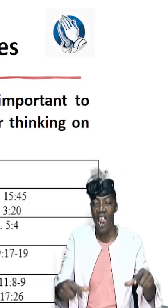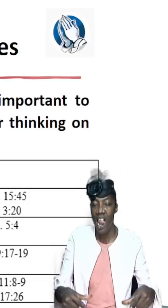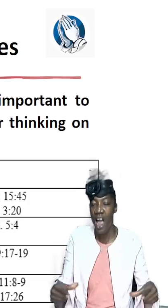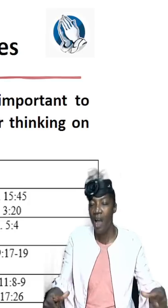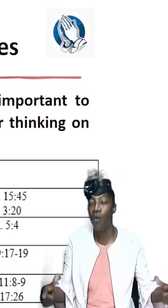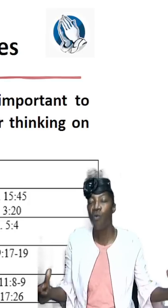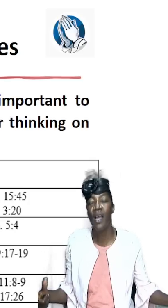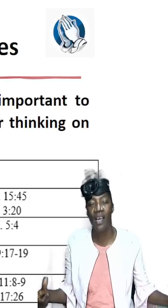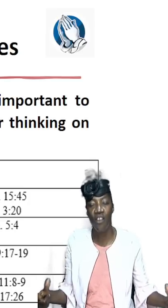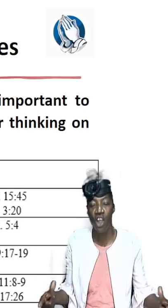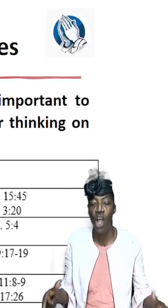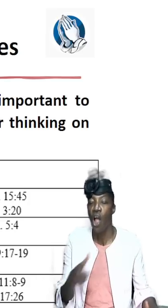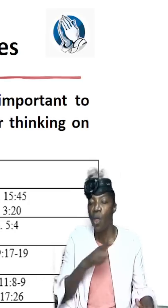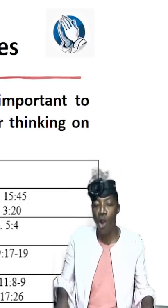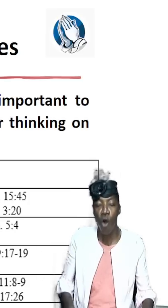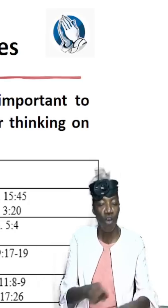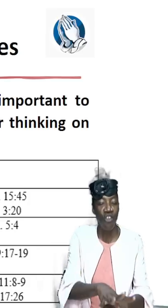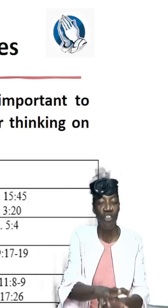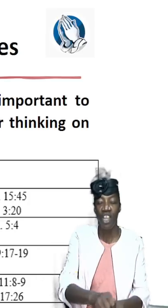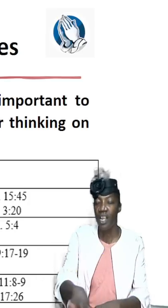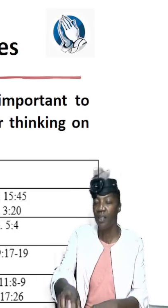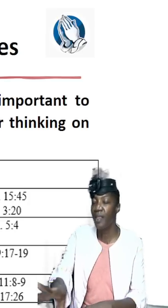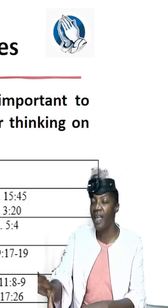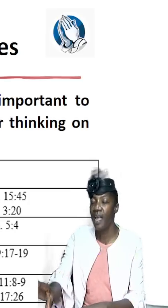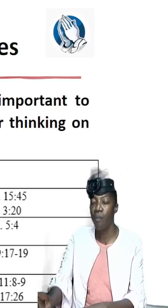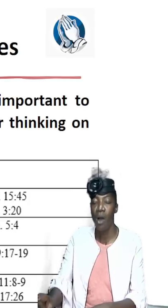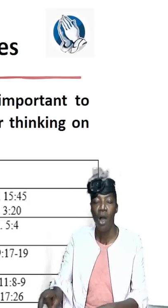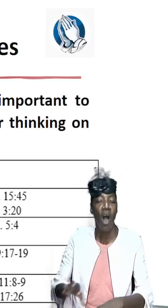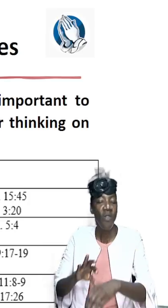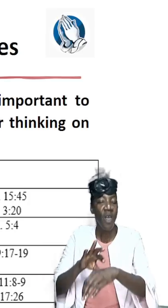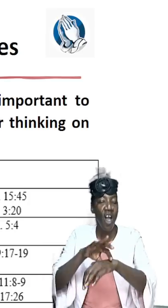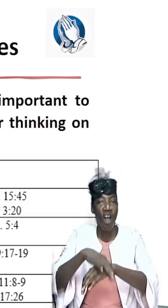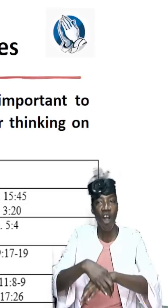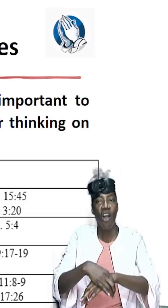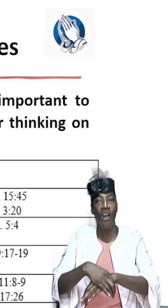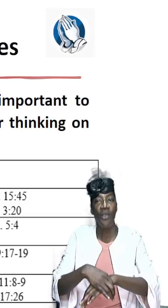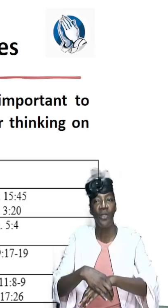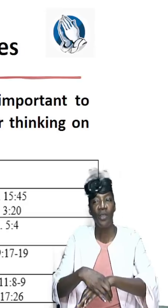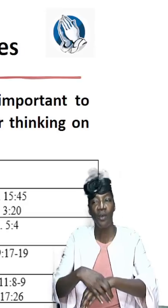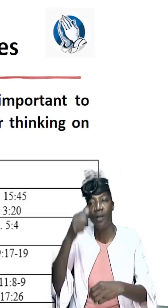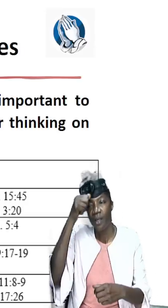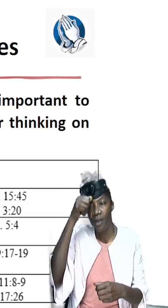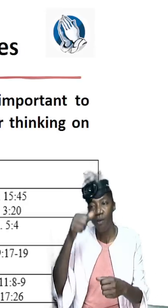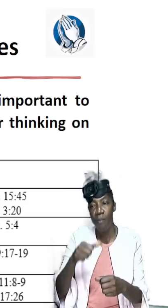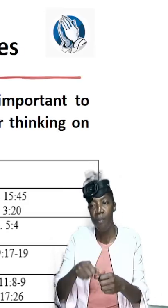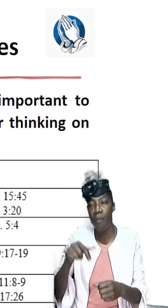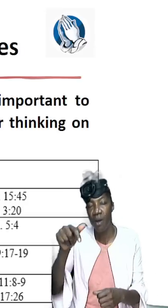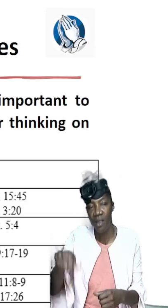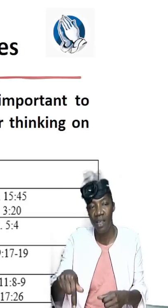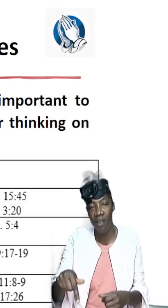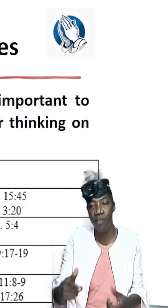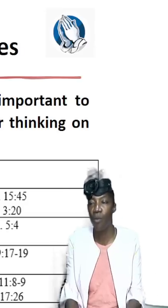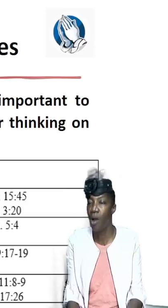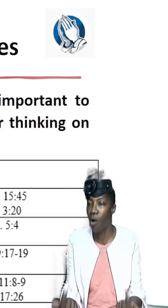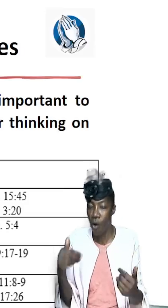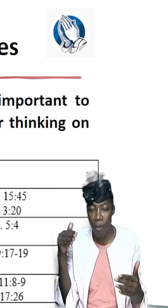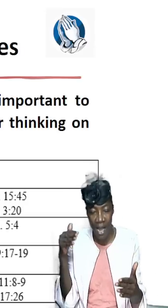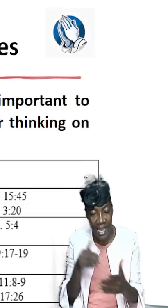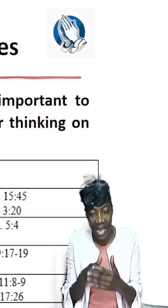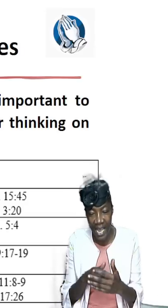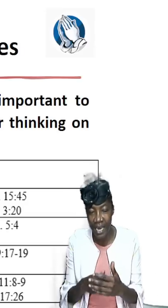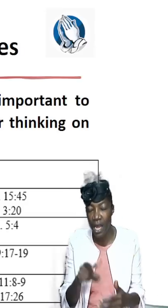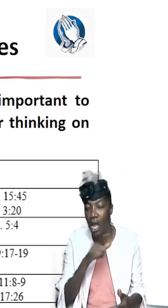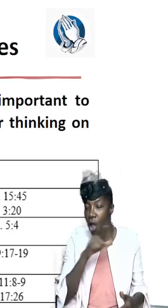Lord scatter them abroad upon the face of the earth. So remember this, we are going to come back to this.